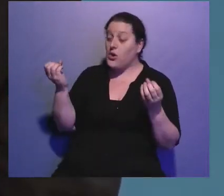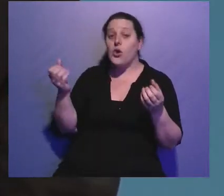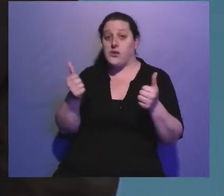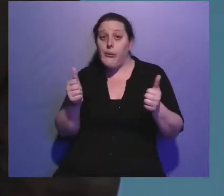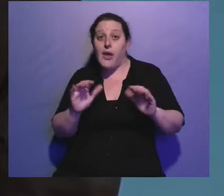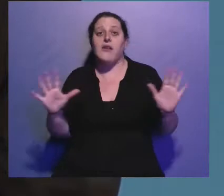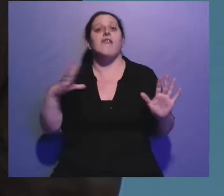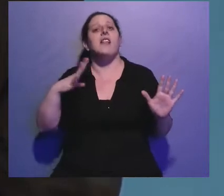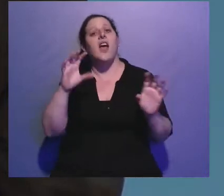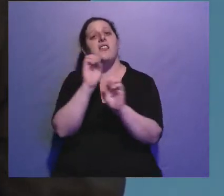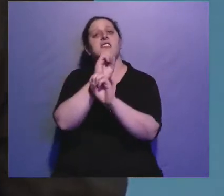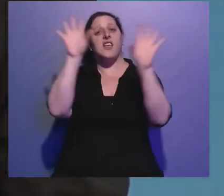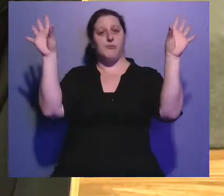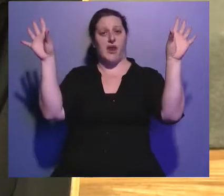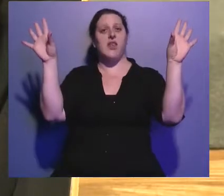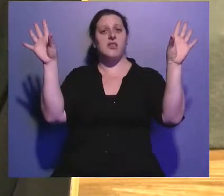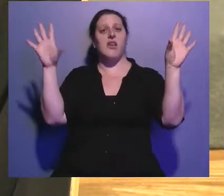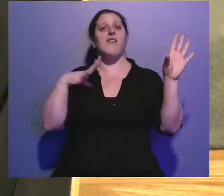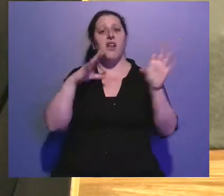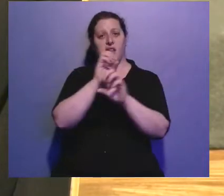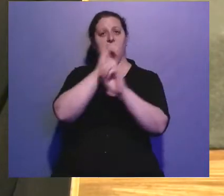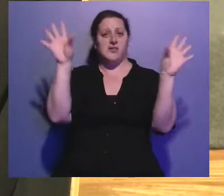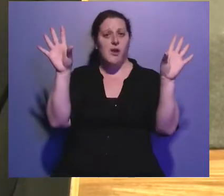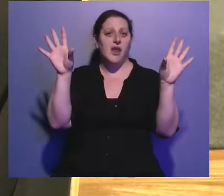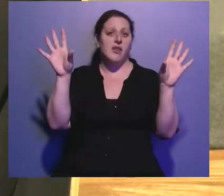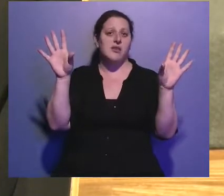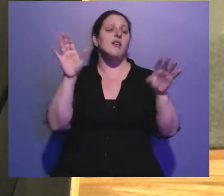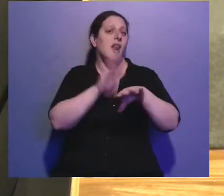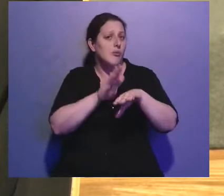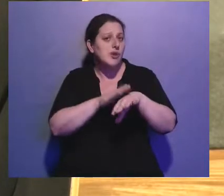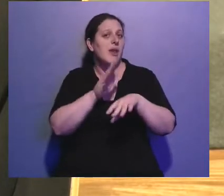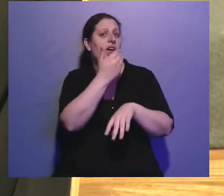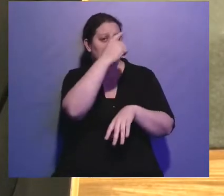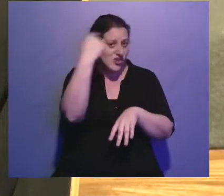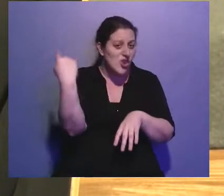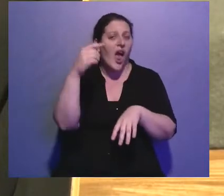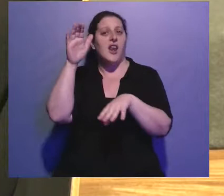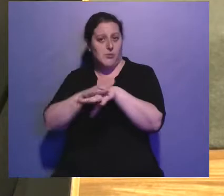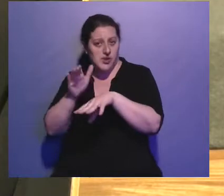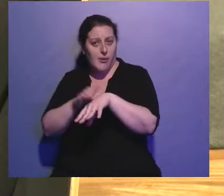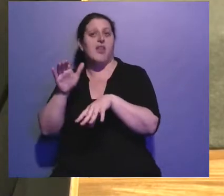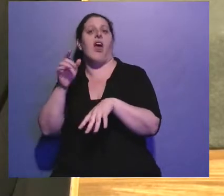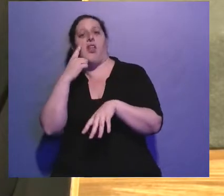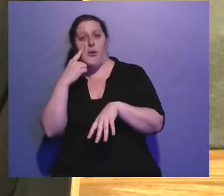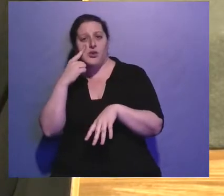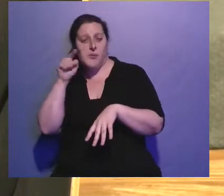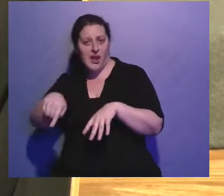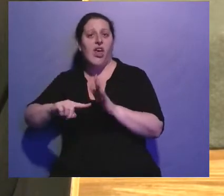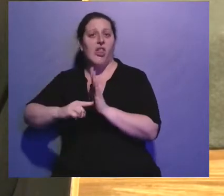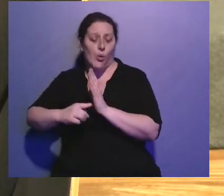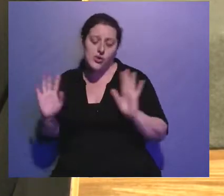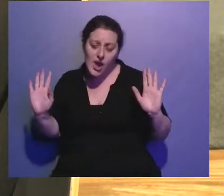Well, I'm saying this so that perhaps this can be escalated to